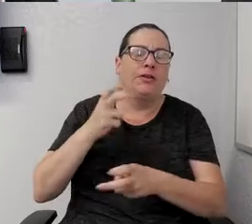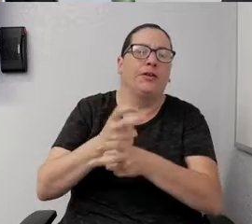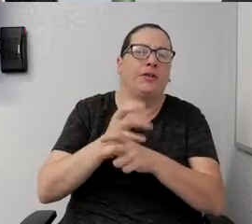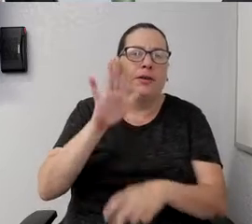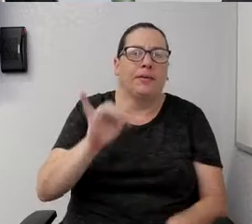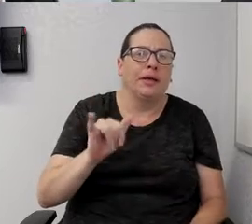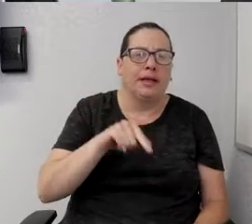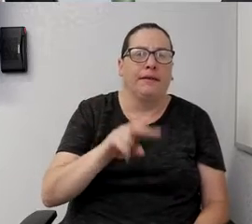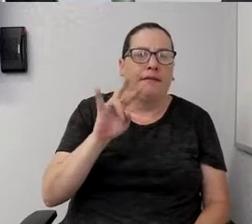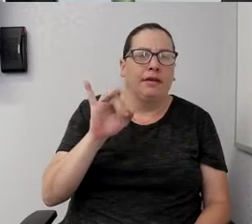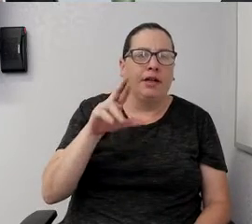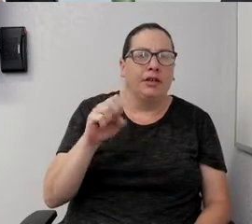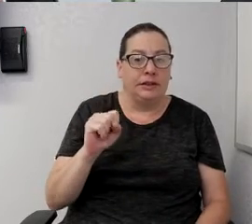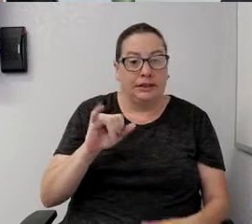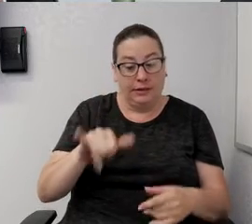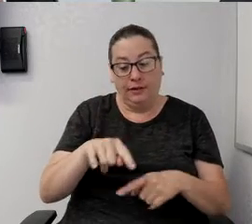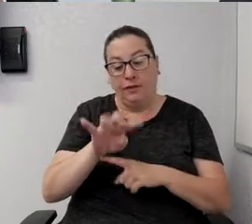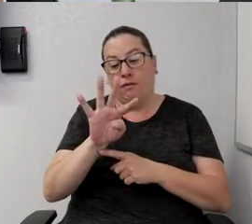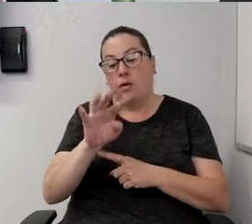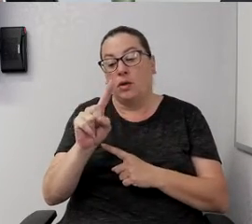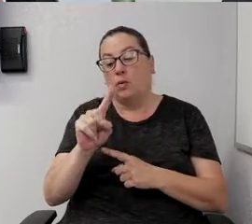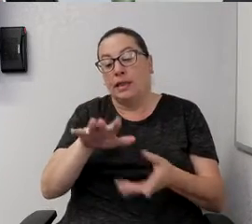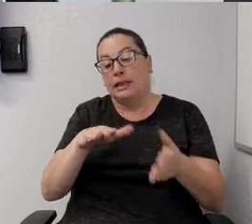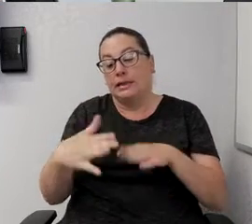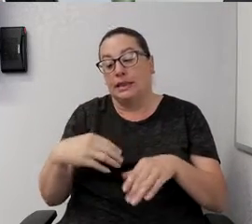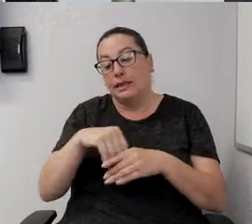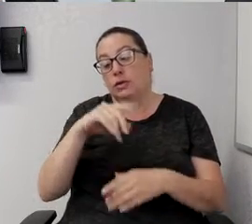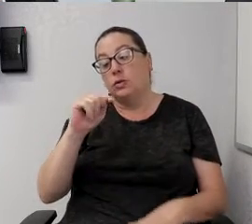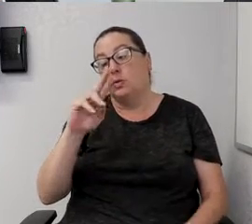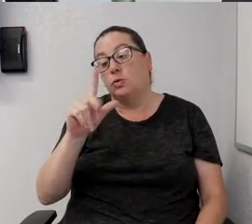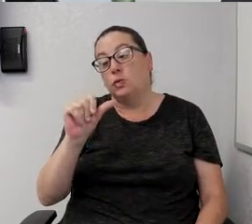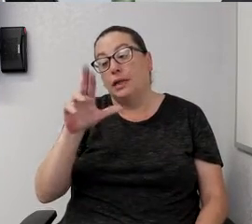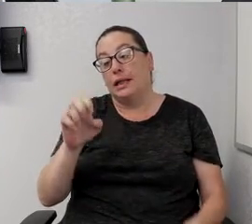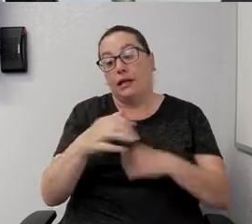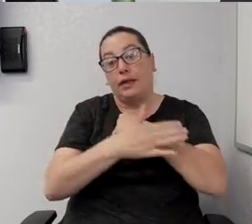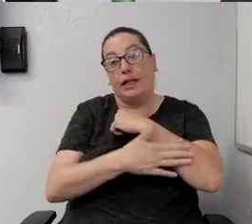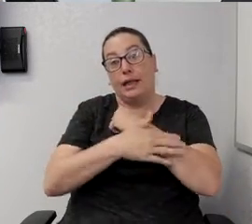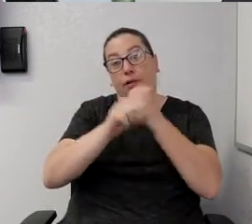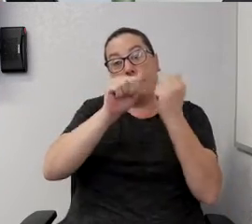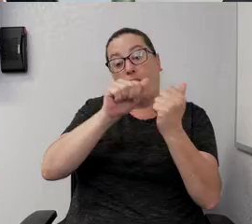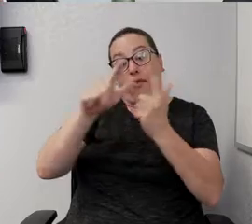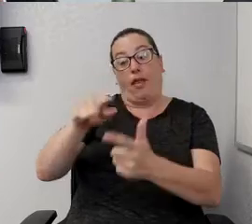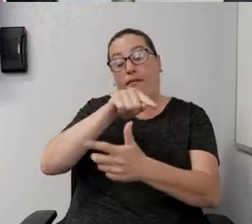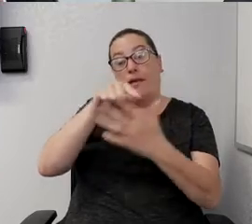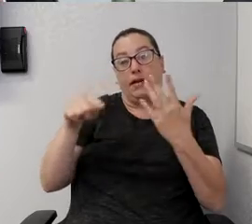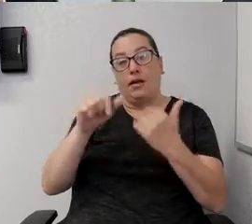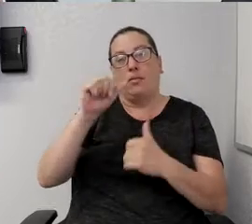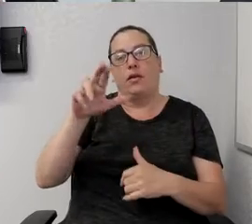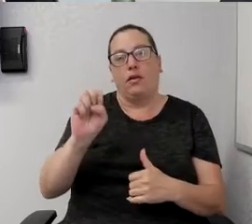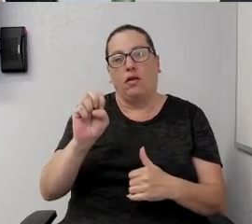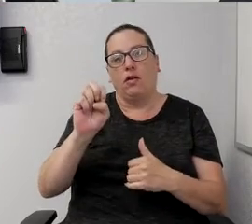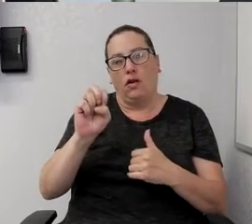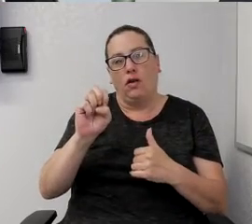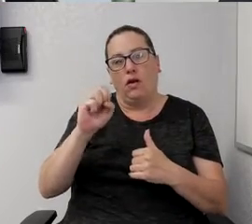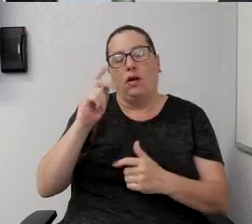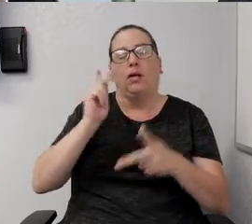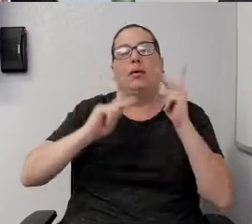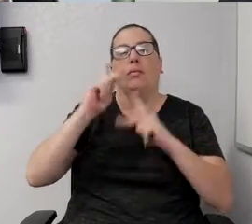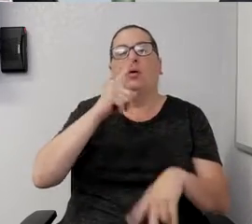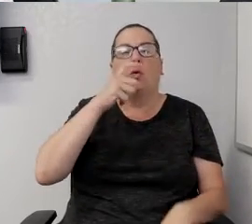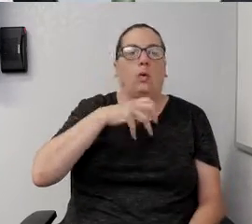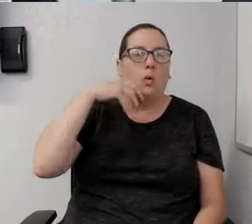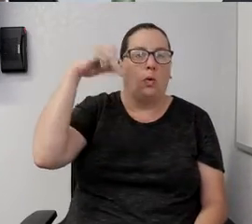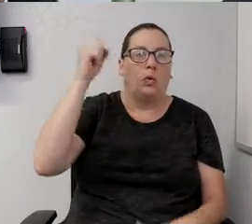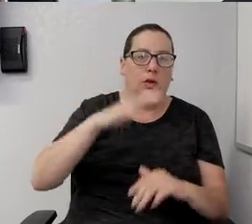fact, the 41 deaths that we've had in Tulare County, all of them have occurred in people that are older than 65